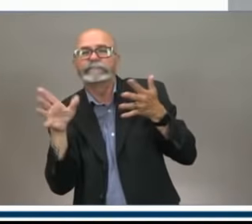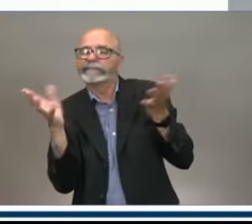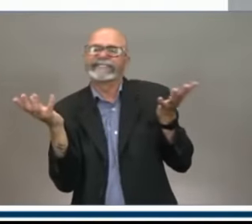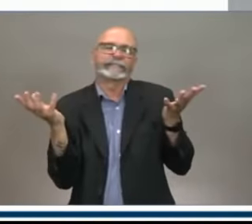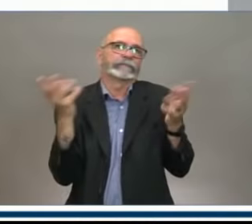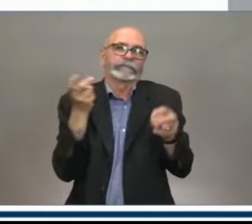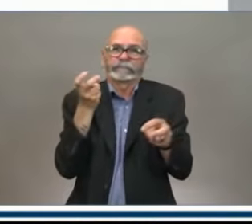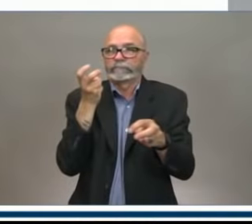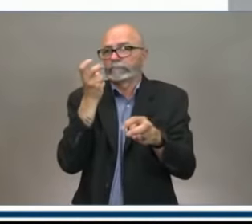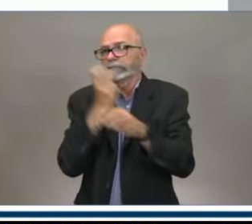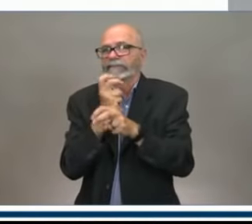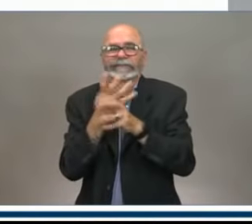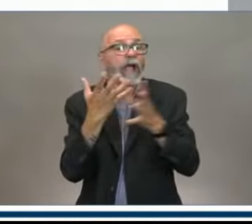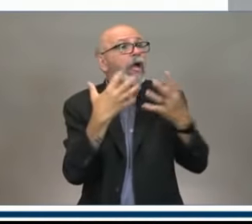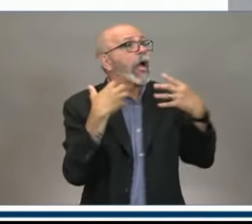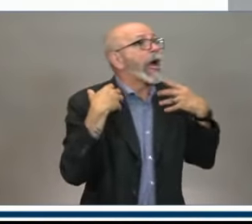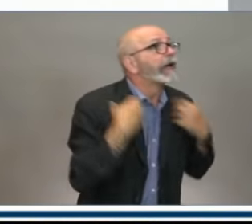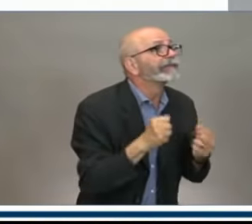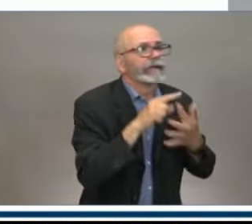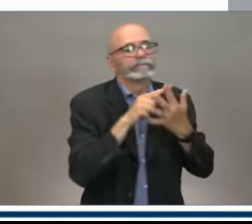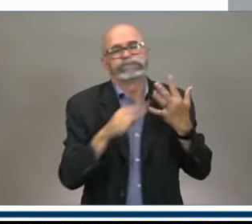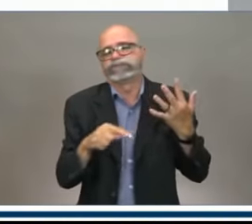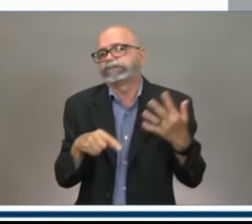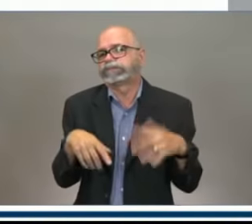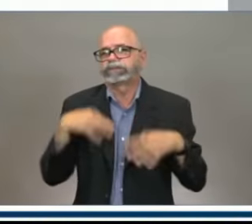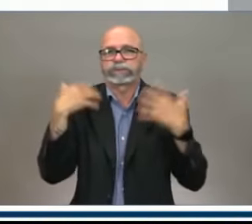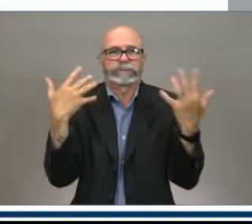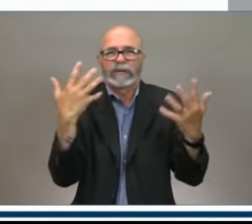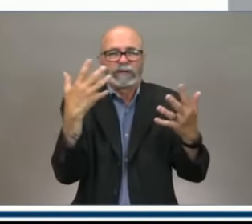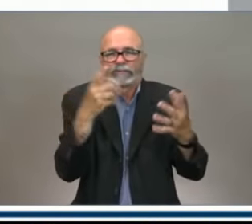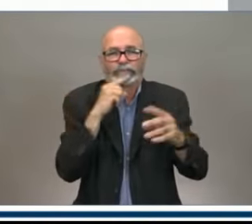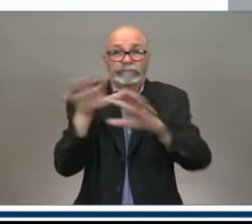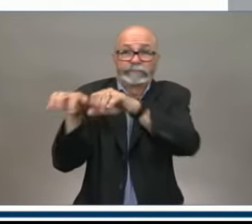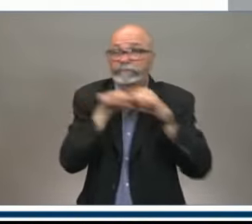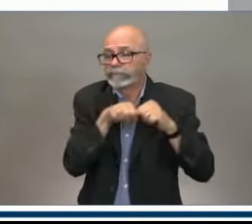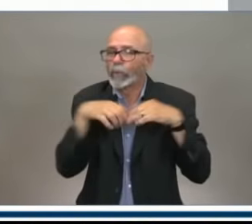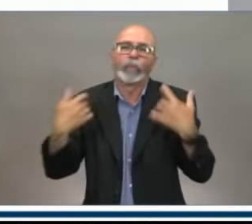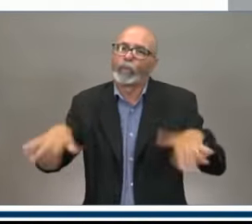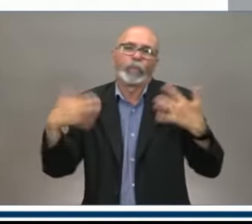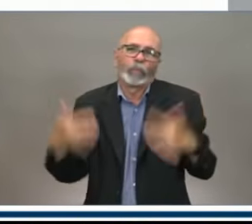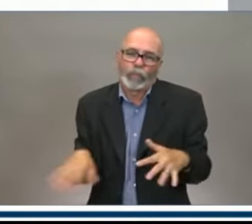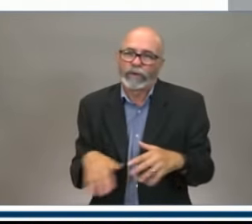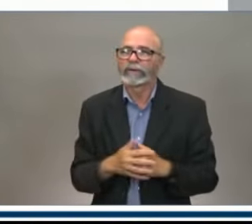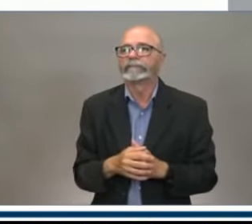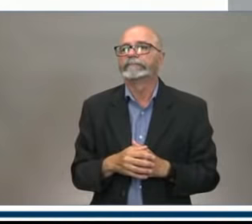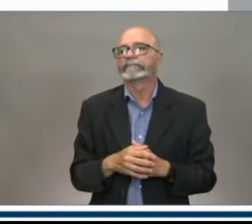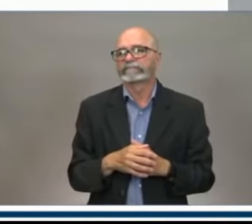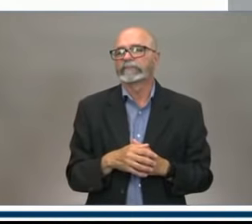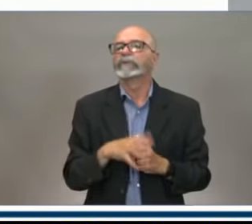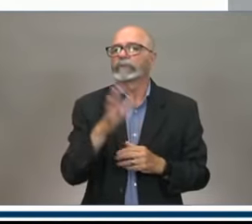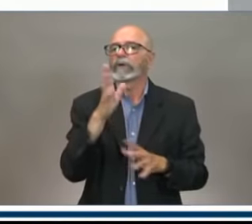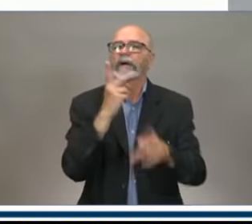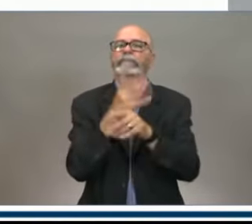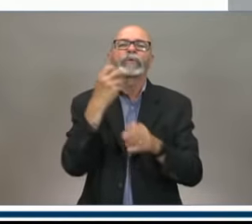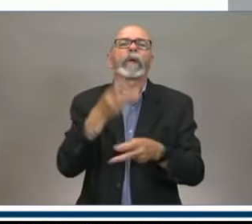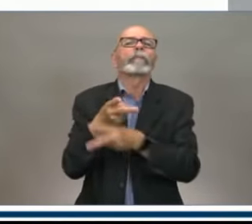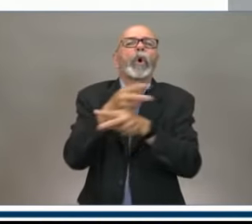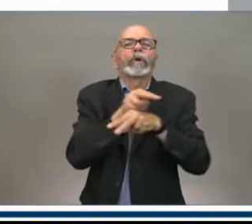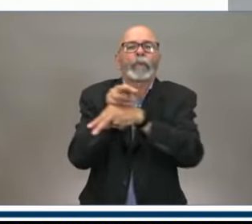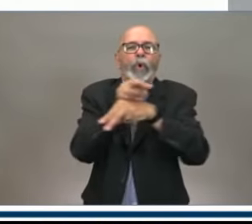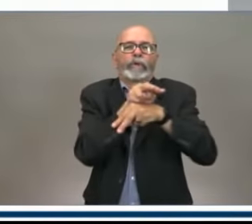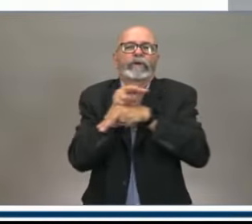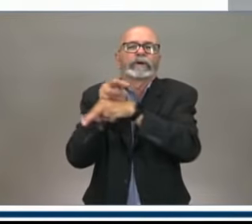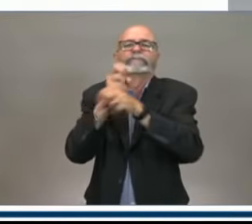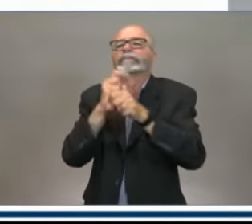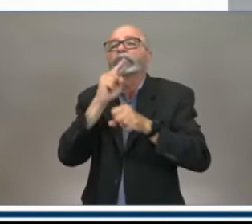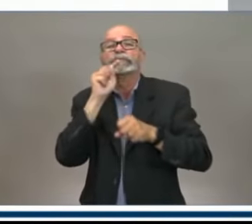our fingertips, but we are certainly going to be paying attention to the possibility of any of the protests being a source of